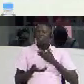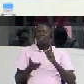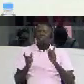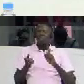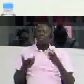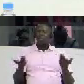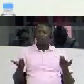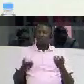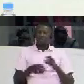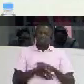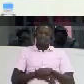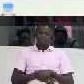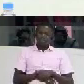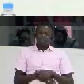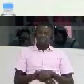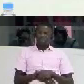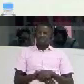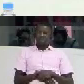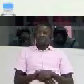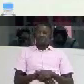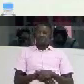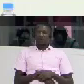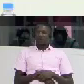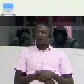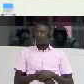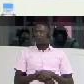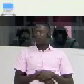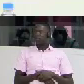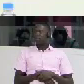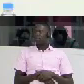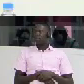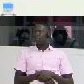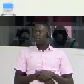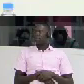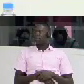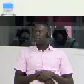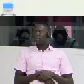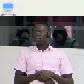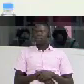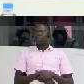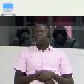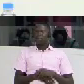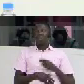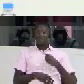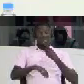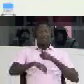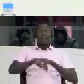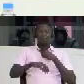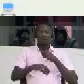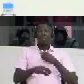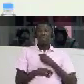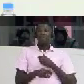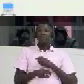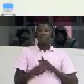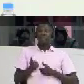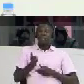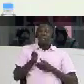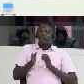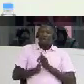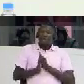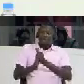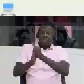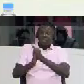yan anam yan maxaama nga daan yore foofu. Assistant Amora. At that time, I was the assistant